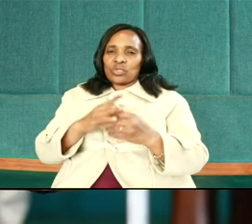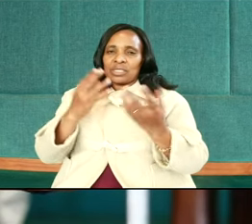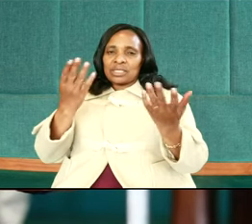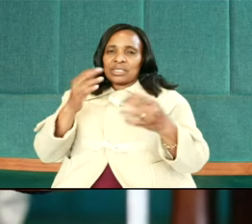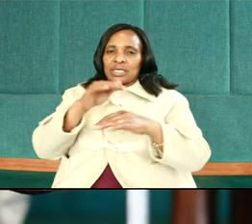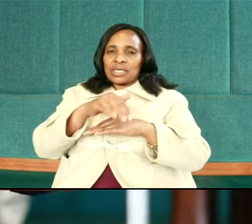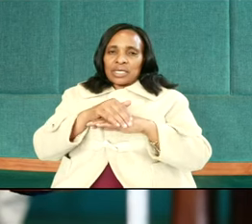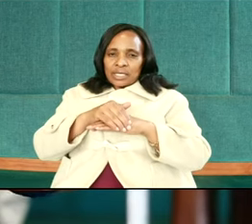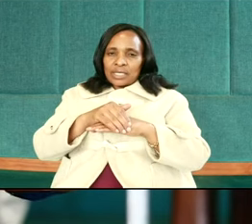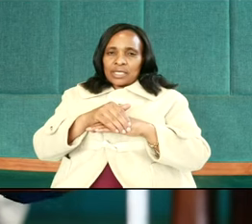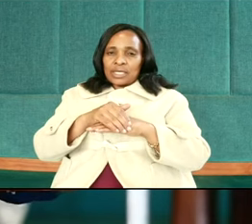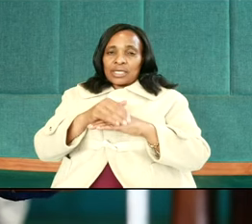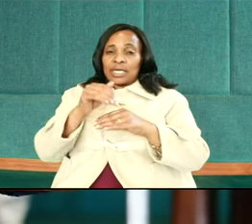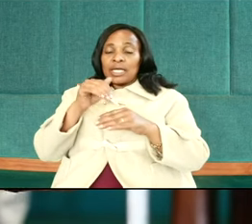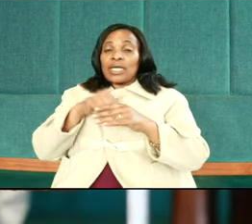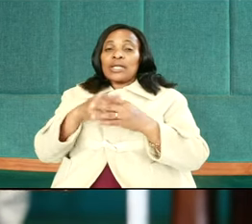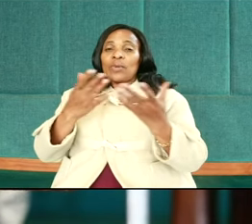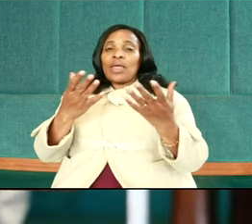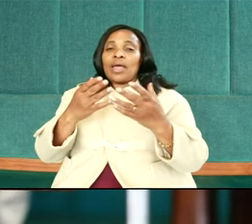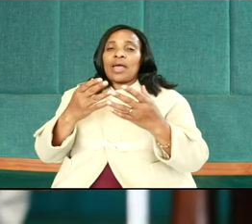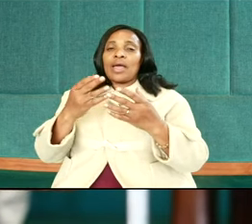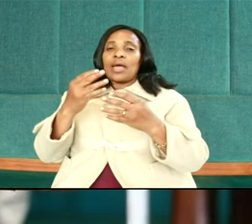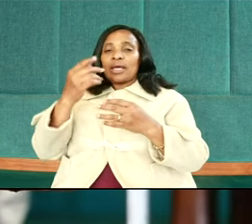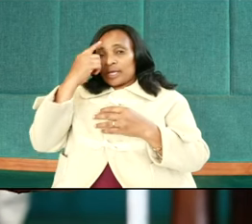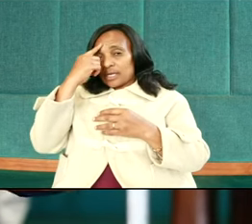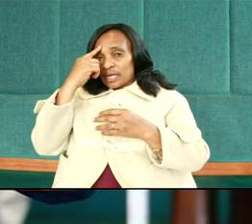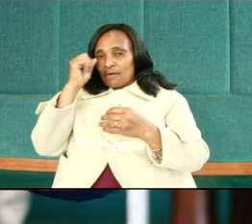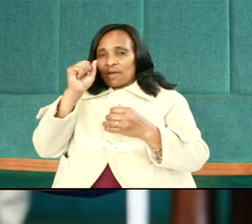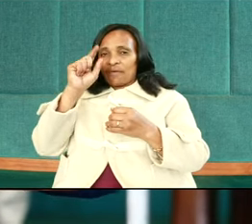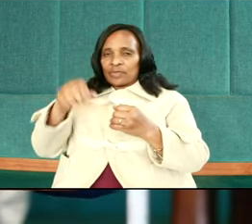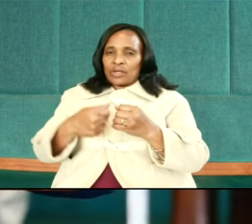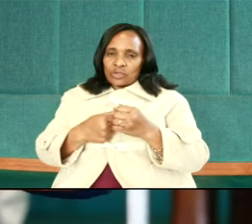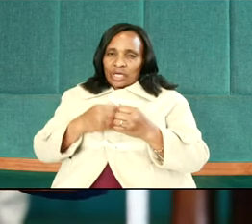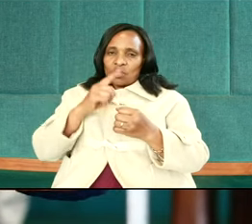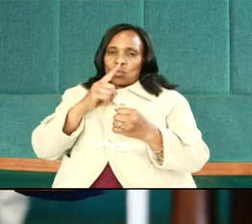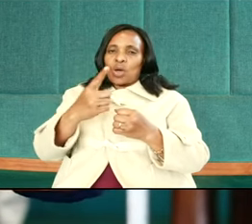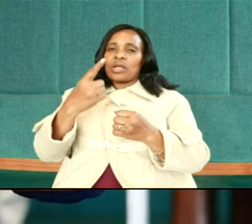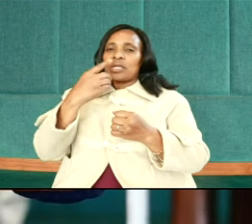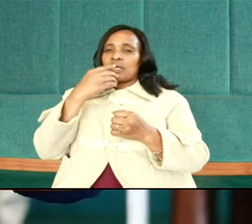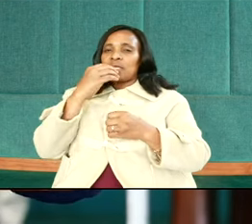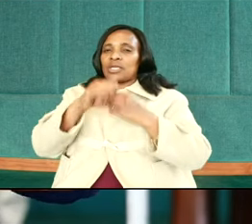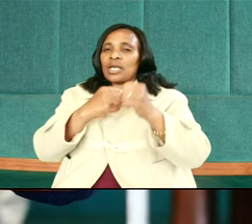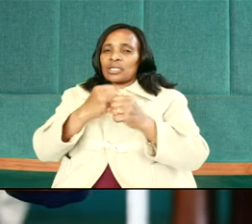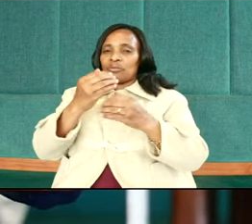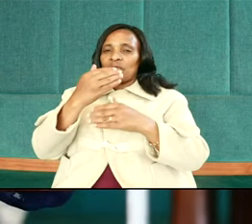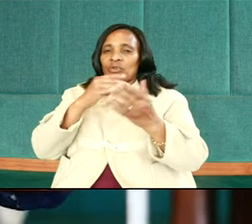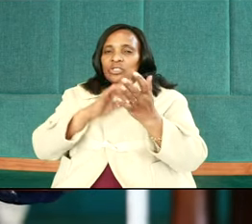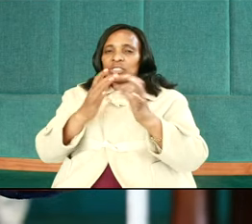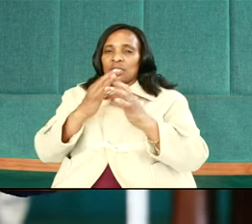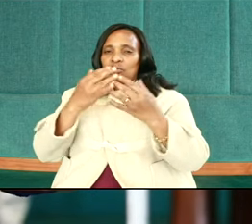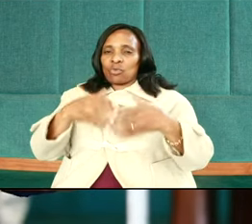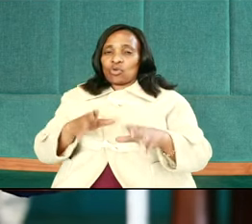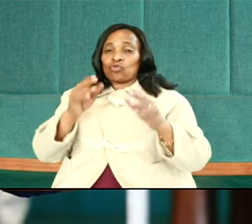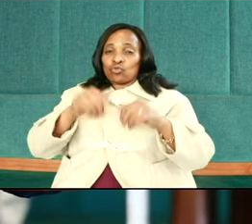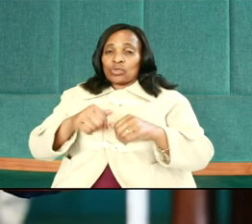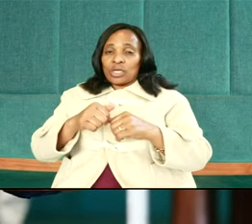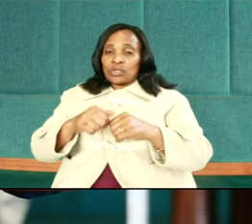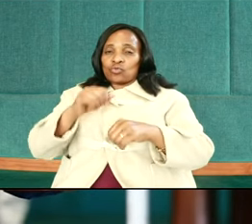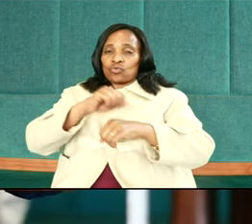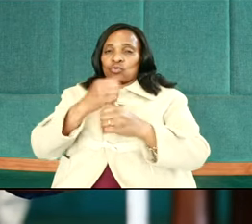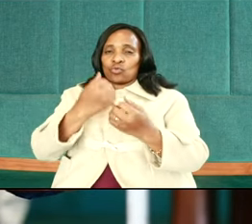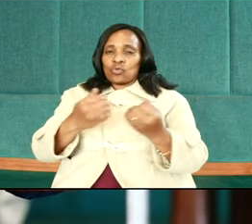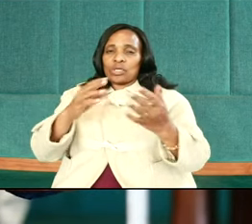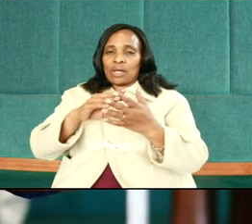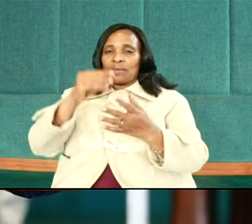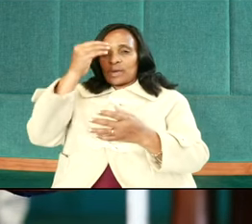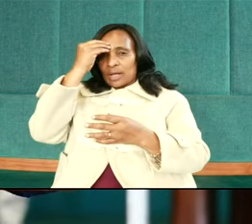in India at least 1,500 years before Jesus was born. Today, all Indian school children have